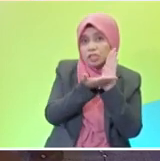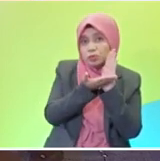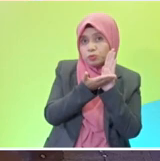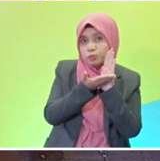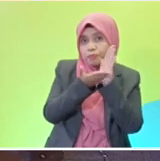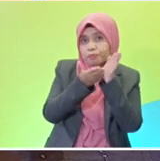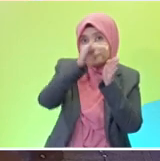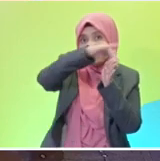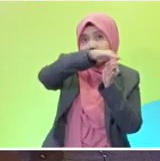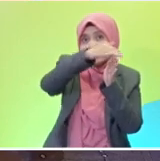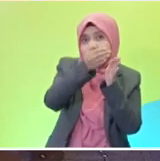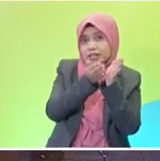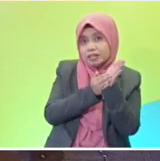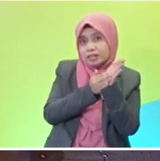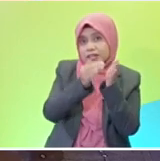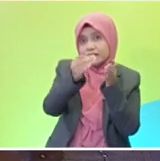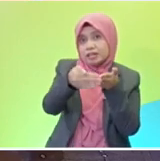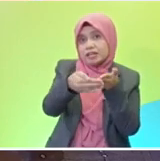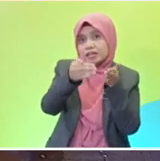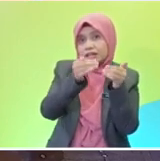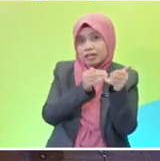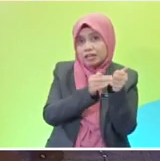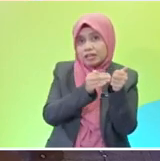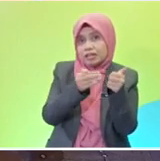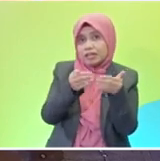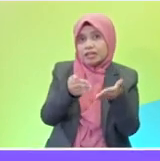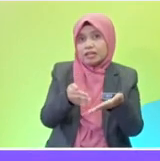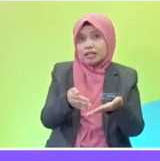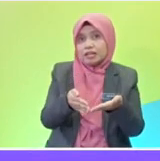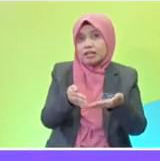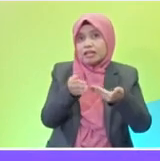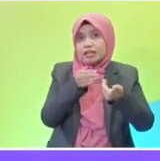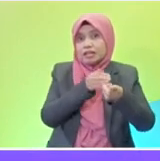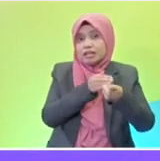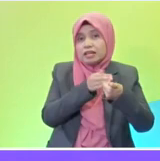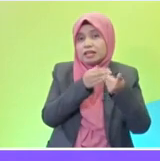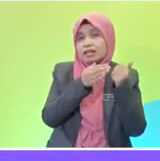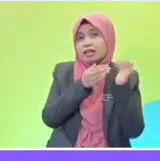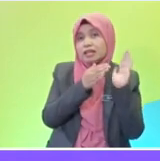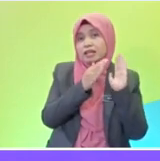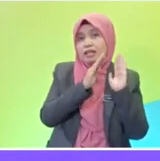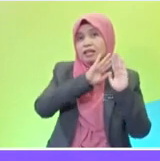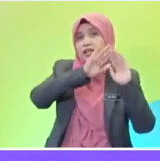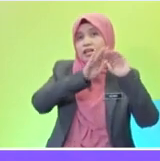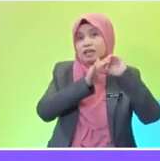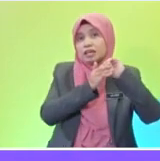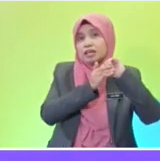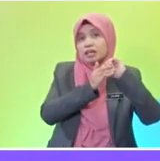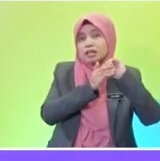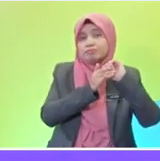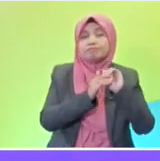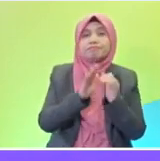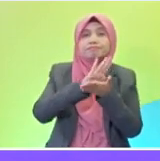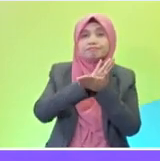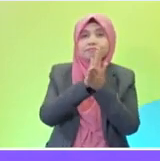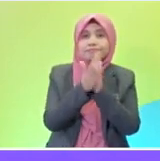You just leave it. Yeah, leave it so. Ah, you have this bouncy. Oh, that looks kettles.